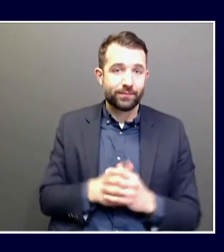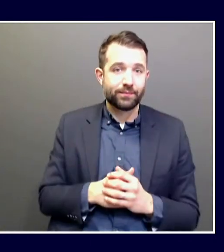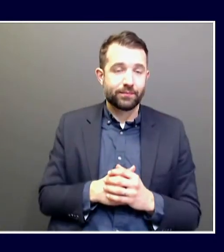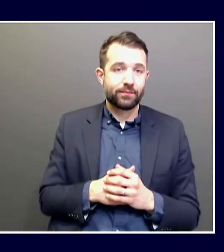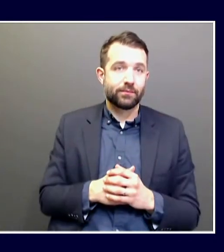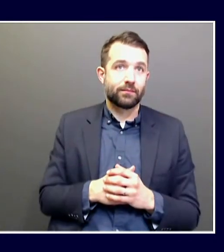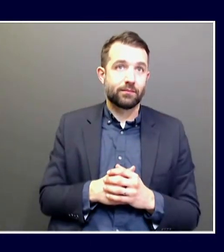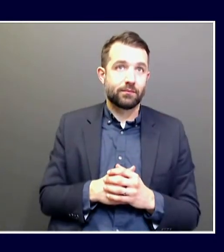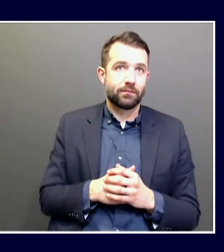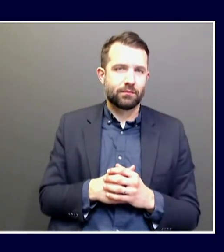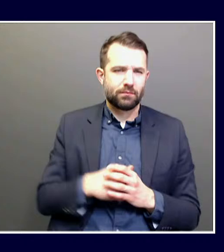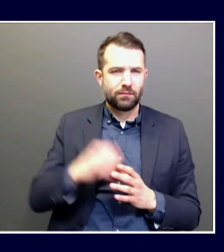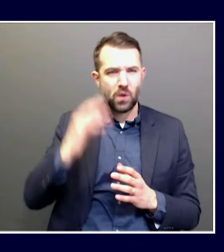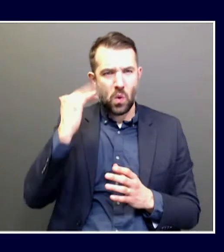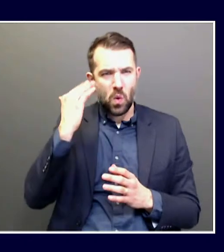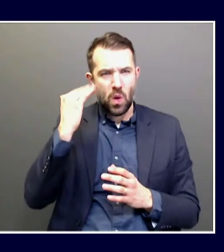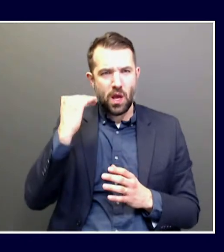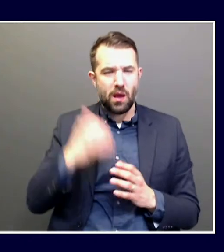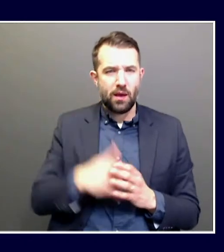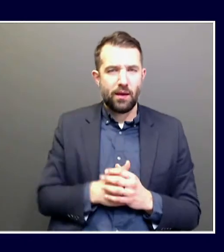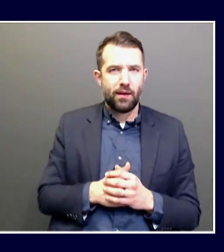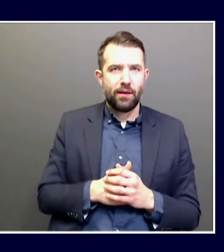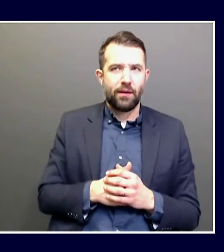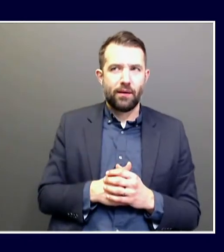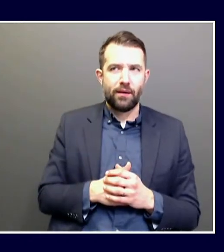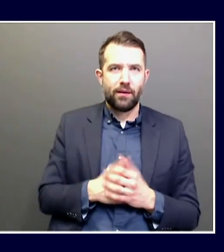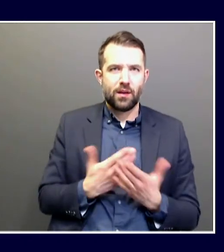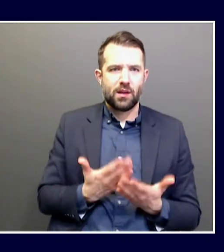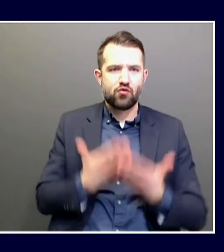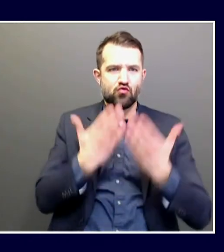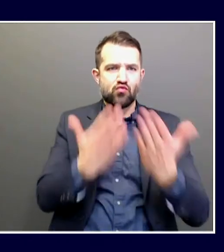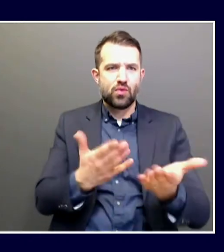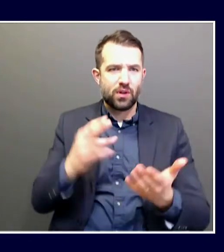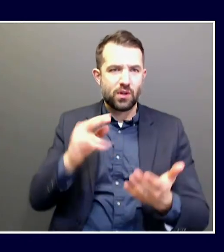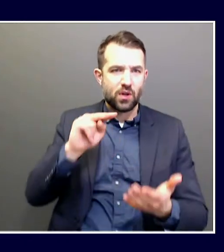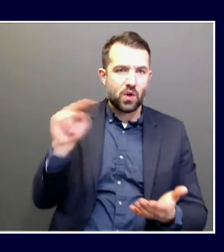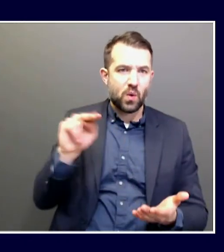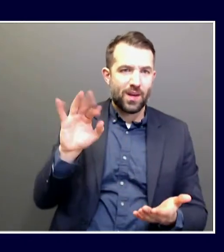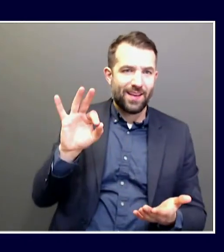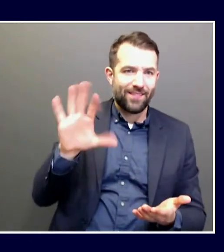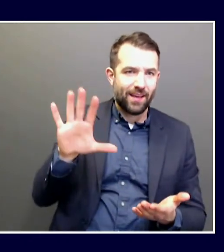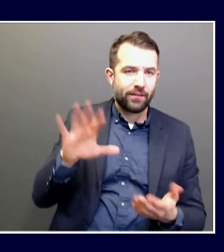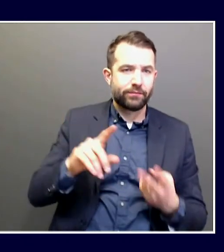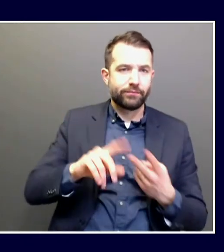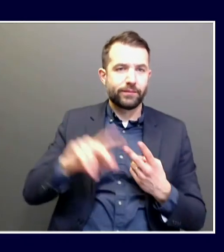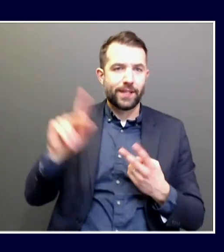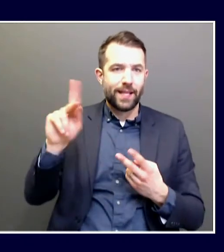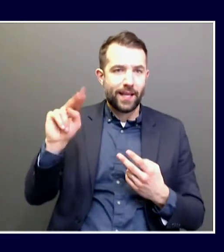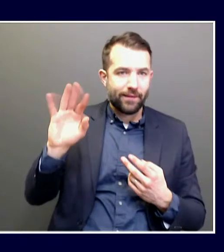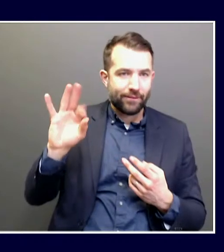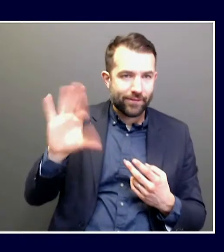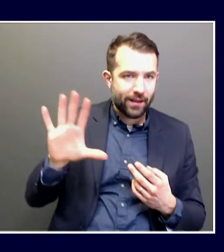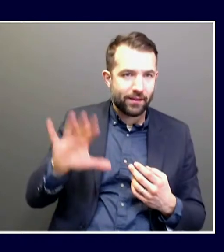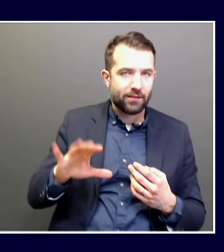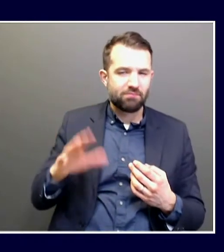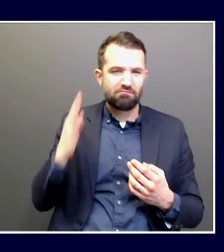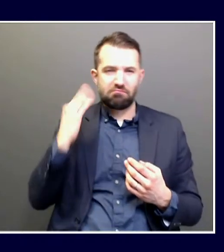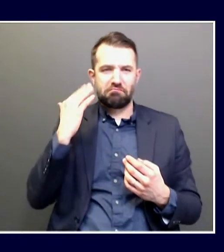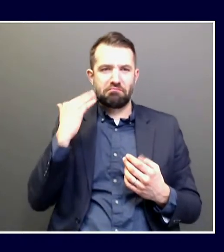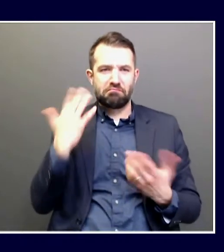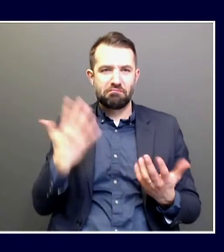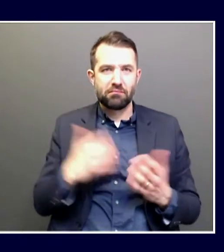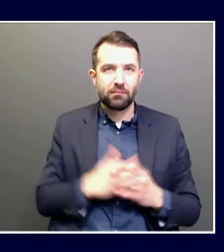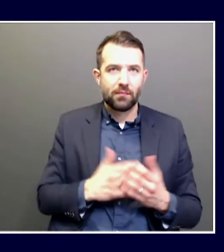this recommendation strongly recommending N95, KN95 masks, happening now as